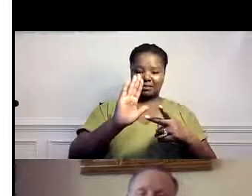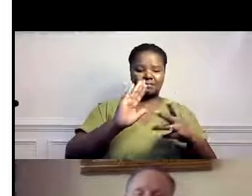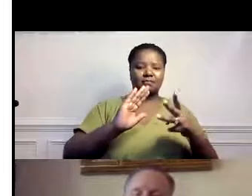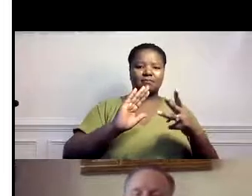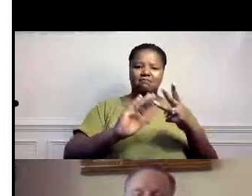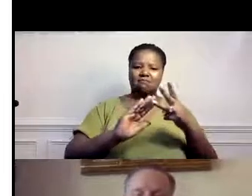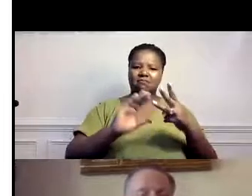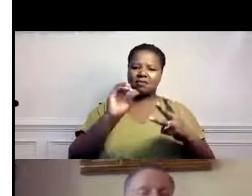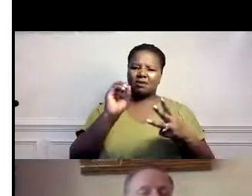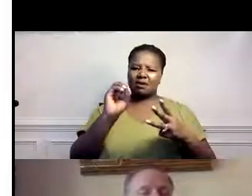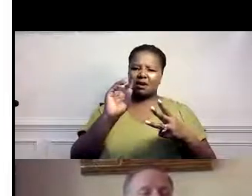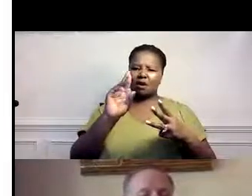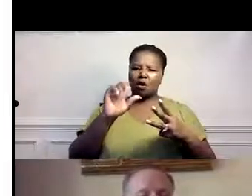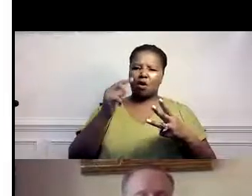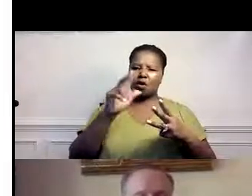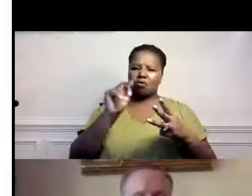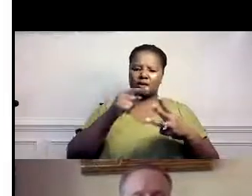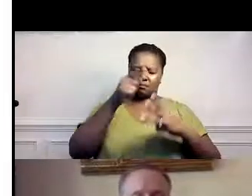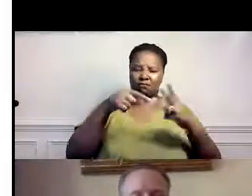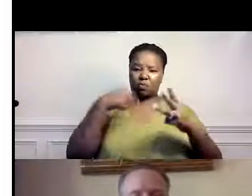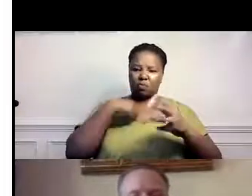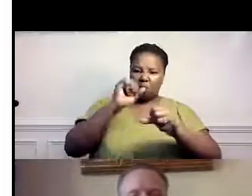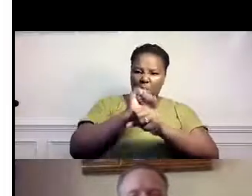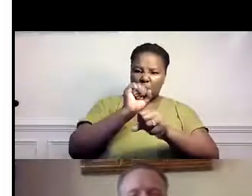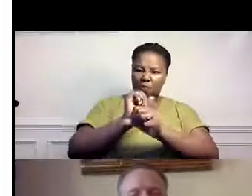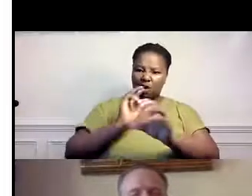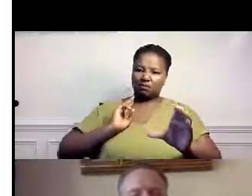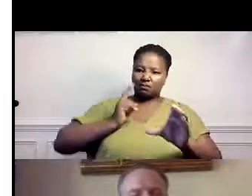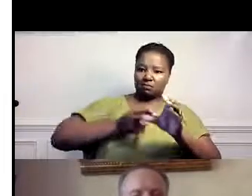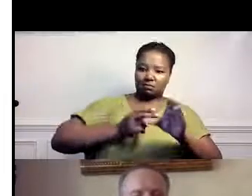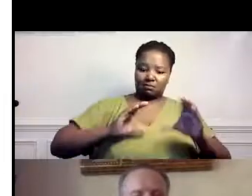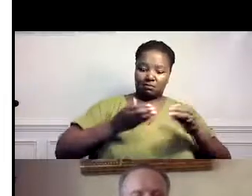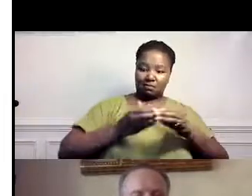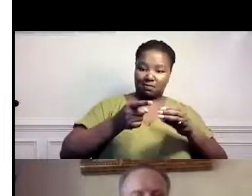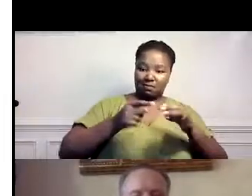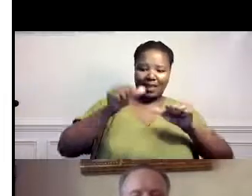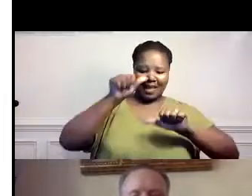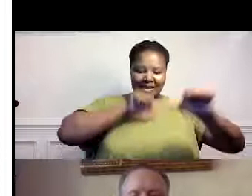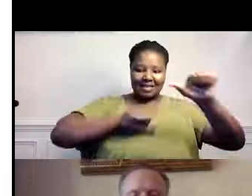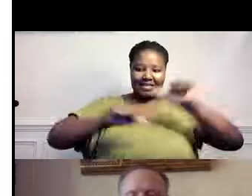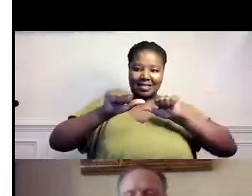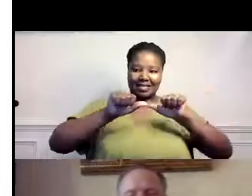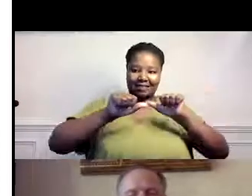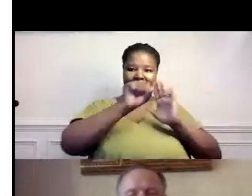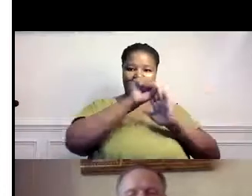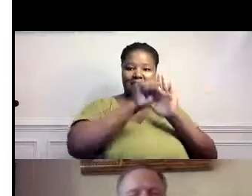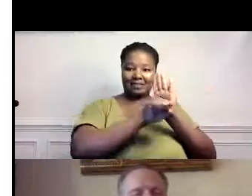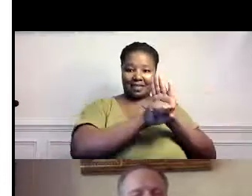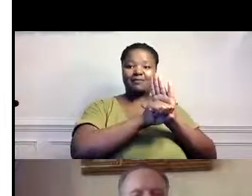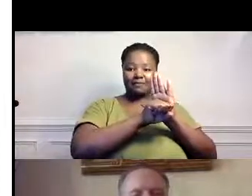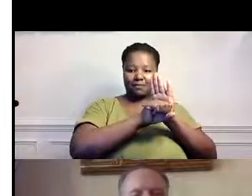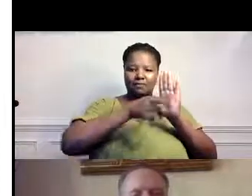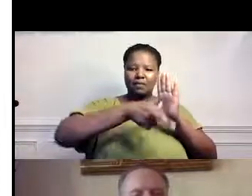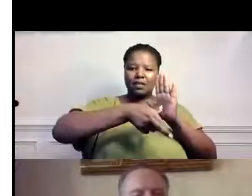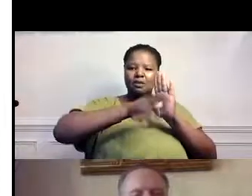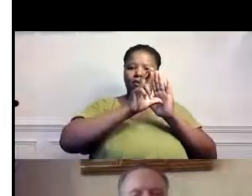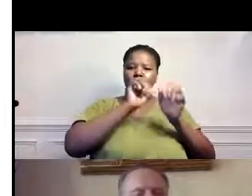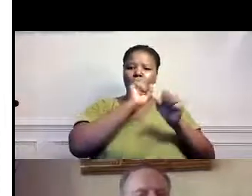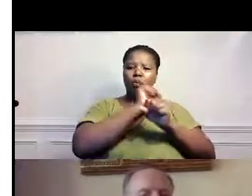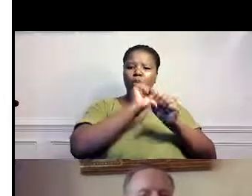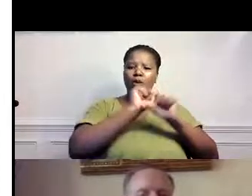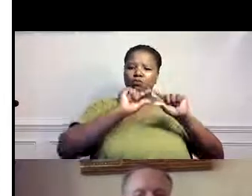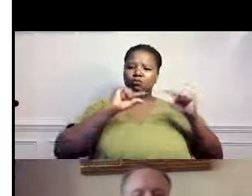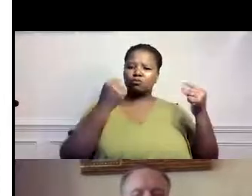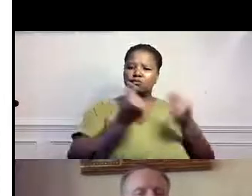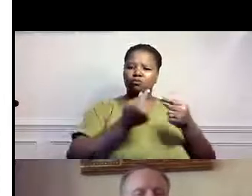for several months, have had a Western States Scientific Safety Review Work Group. This group's made up of experts from those